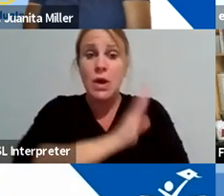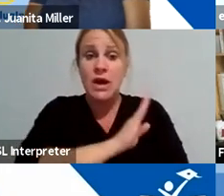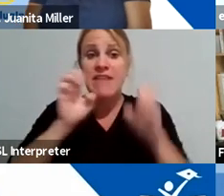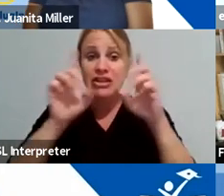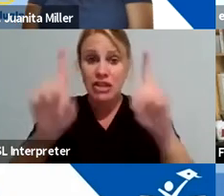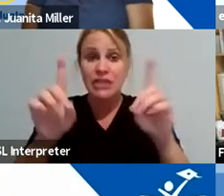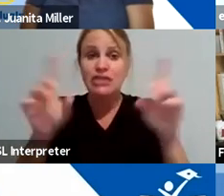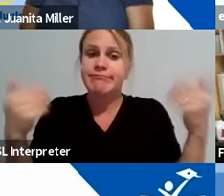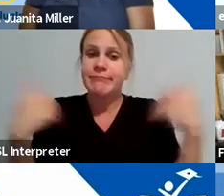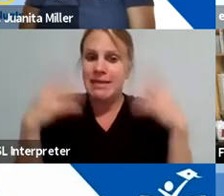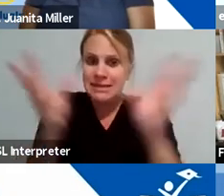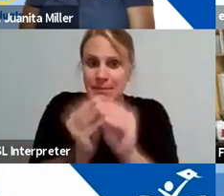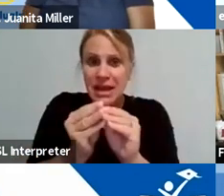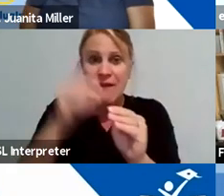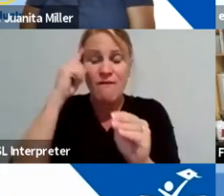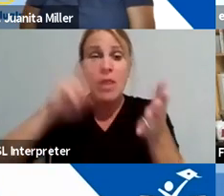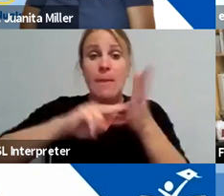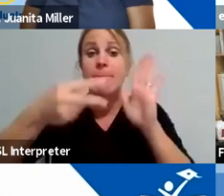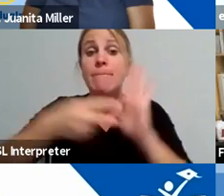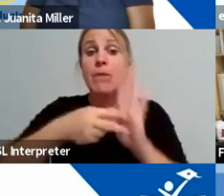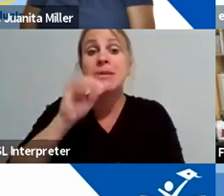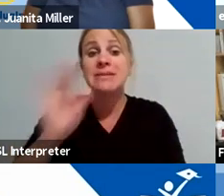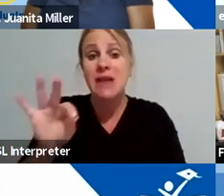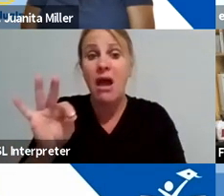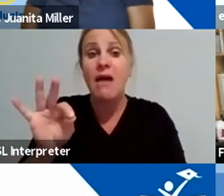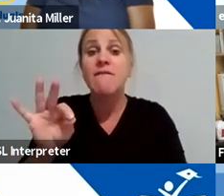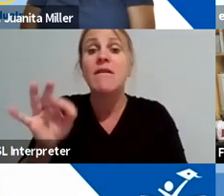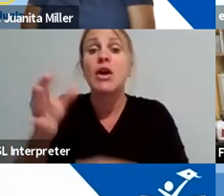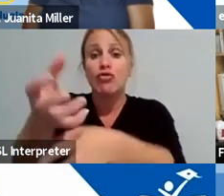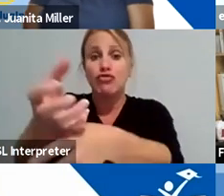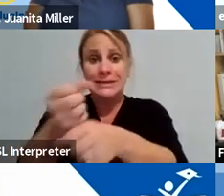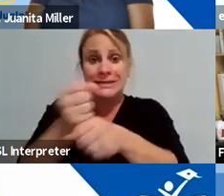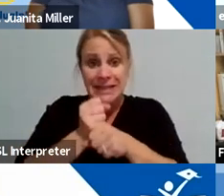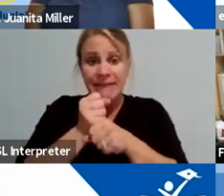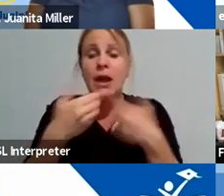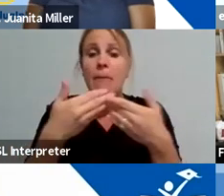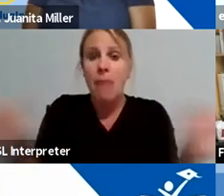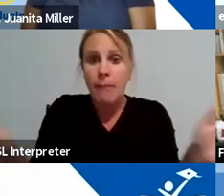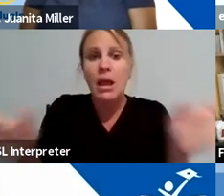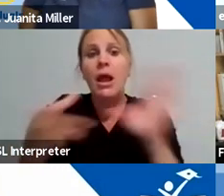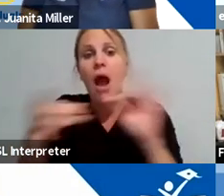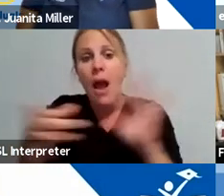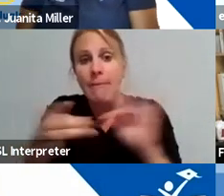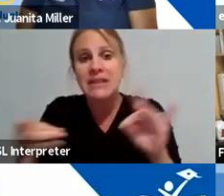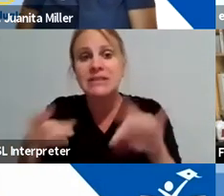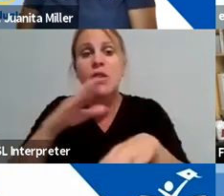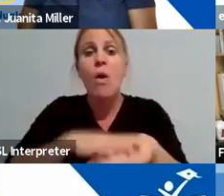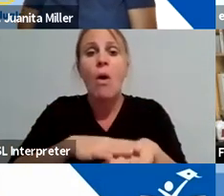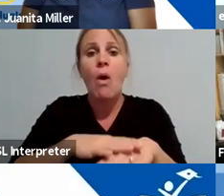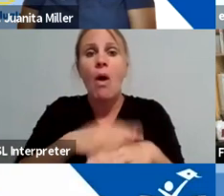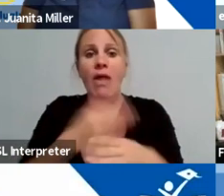convened this meeting for the sole purpose of receiving public commentary on the fiscal